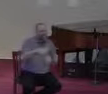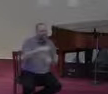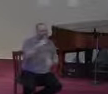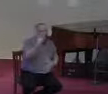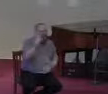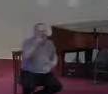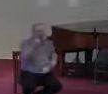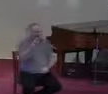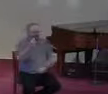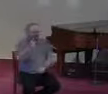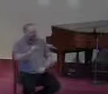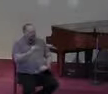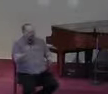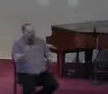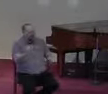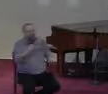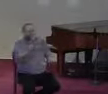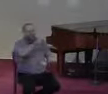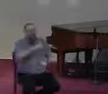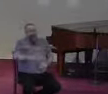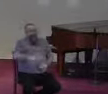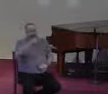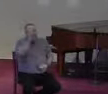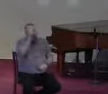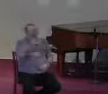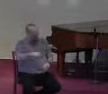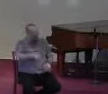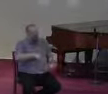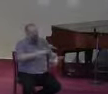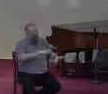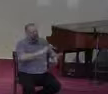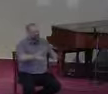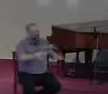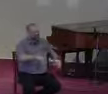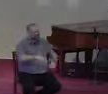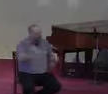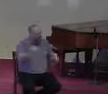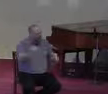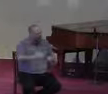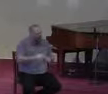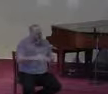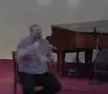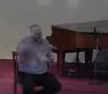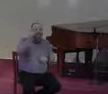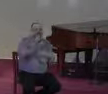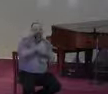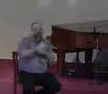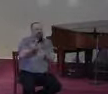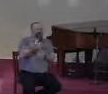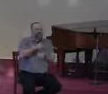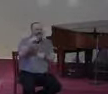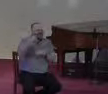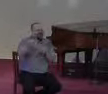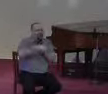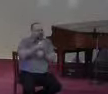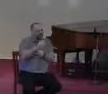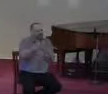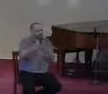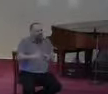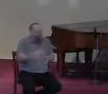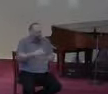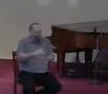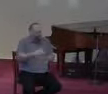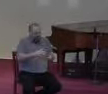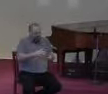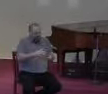no one is cast off by the Lord forever. He loves us. He sent a Redeemer to reconcile us so that we wouldn't spend eternity